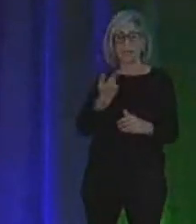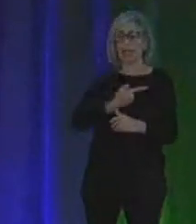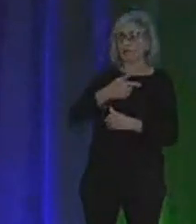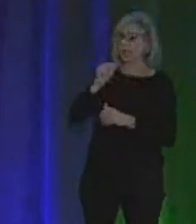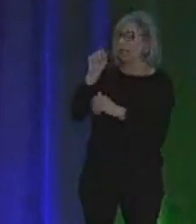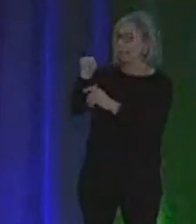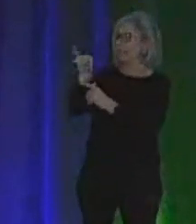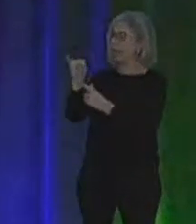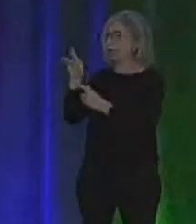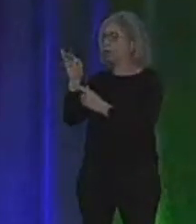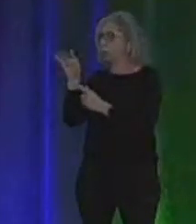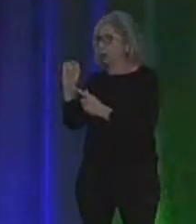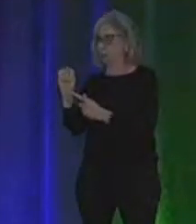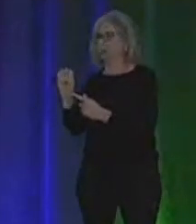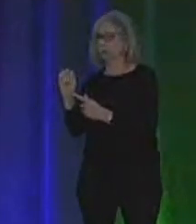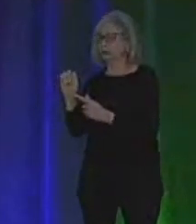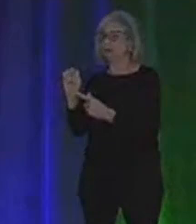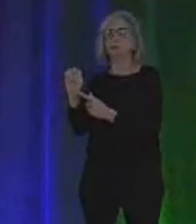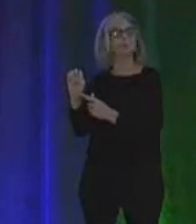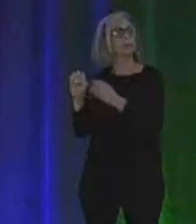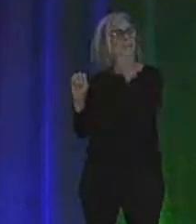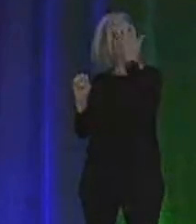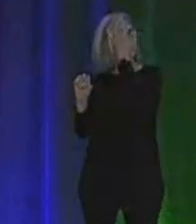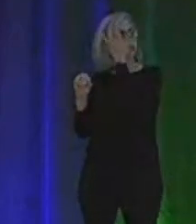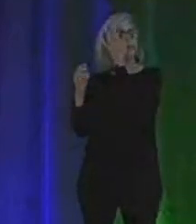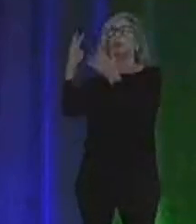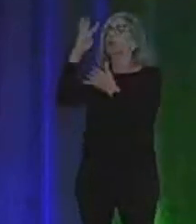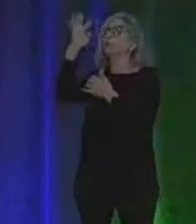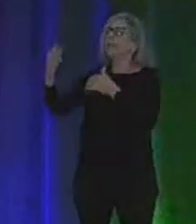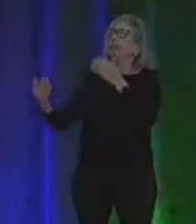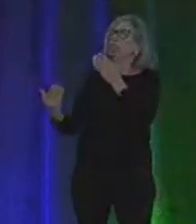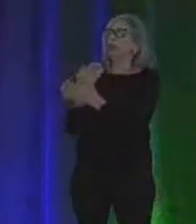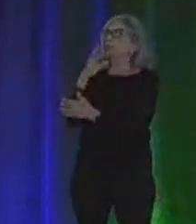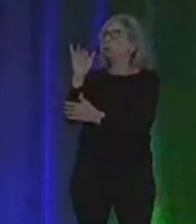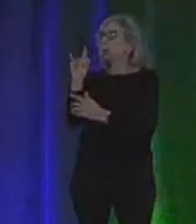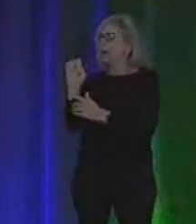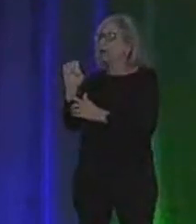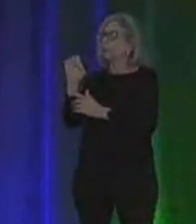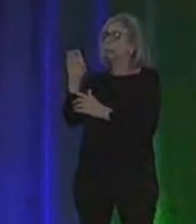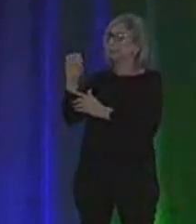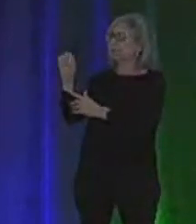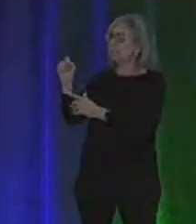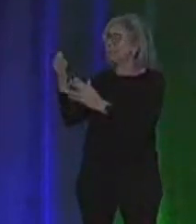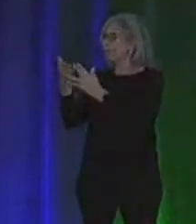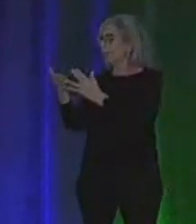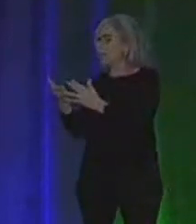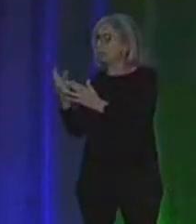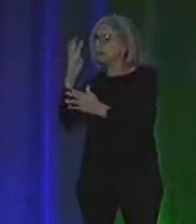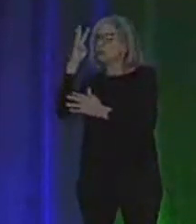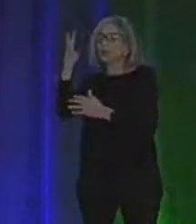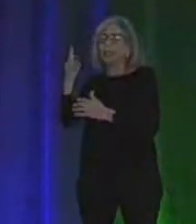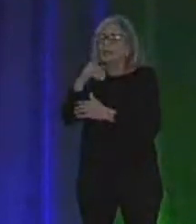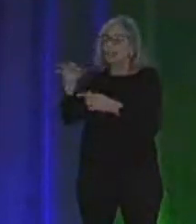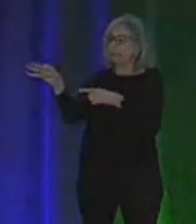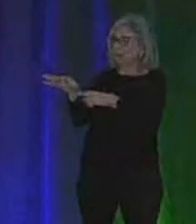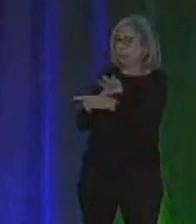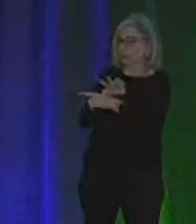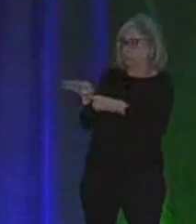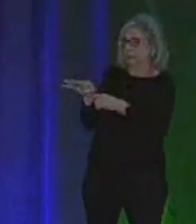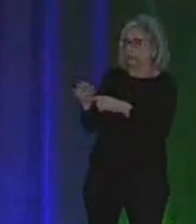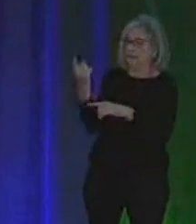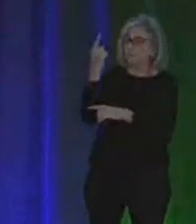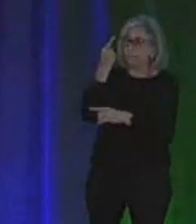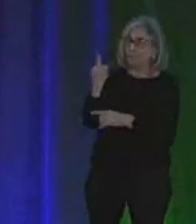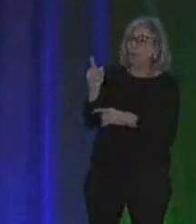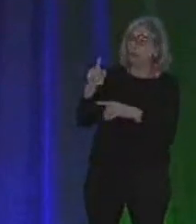API routes in the app directory. All you have to do is create a route.ts file, and you create these functions